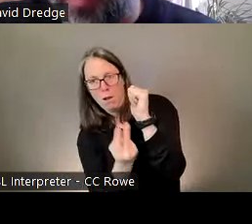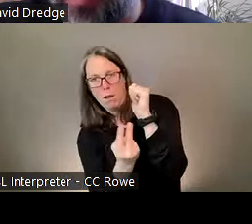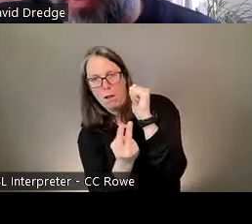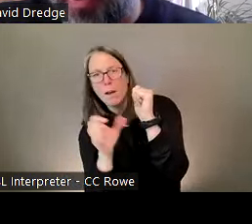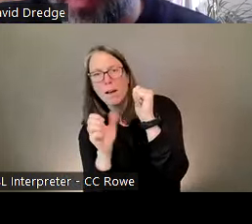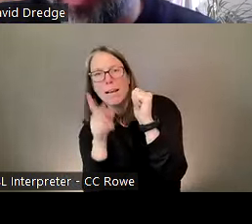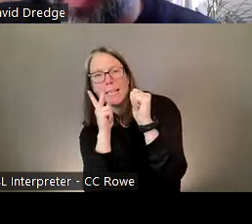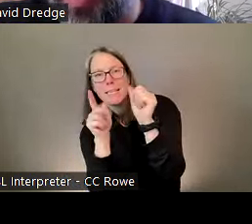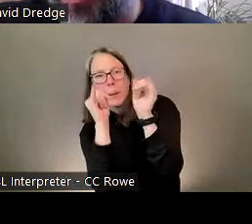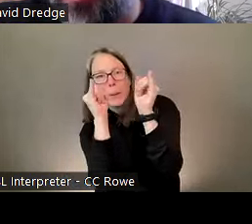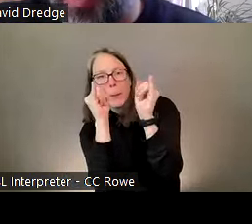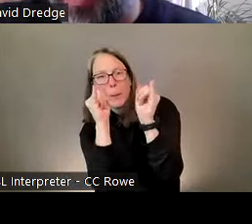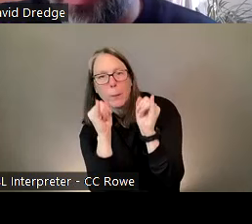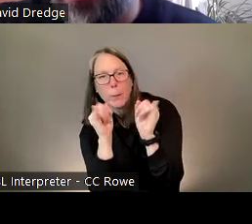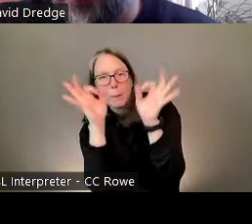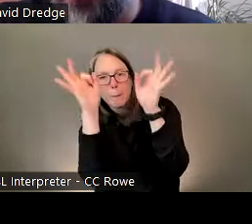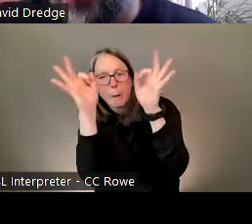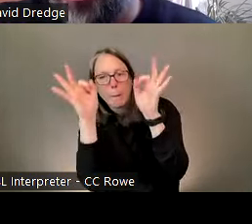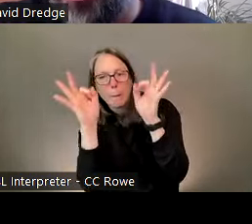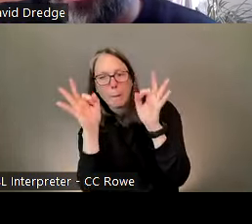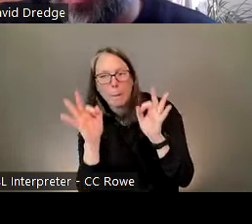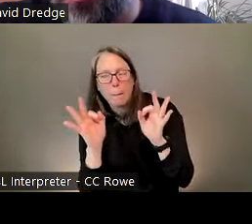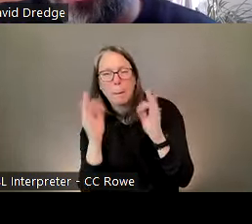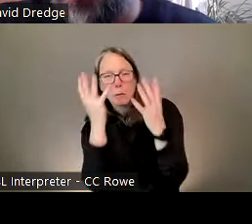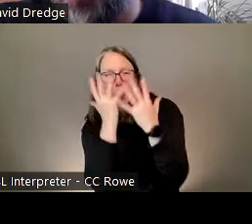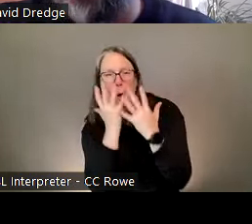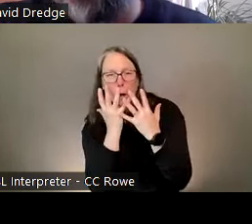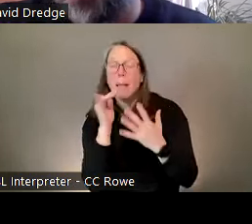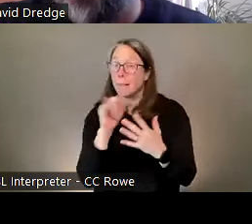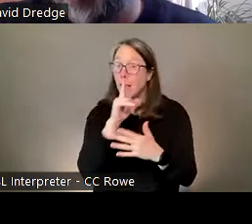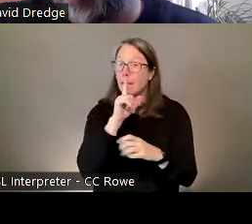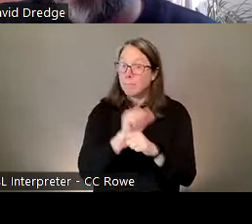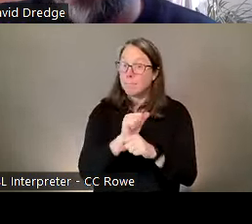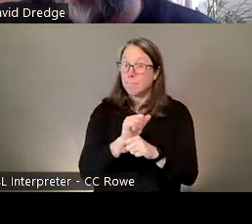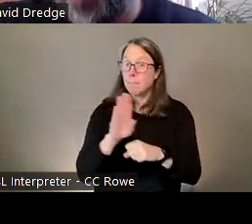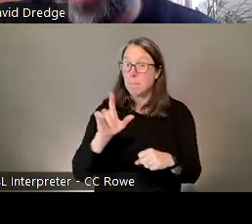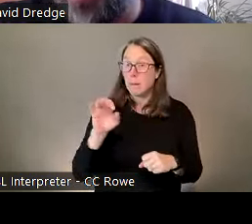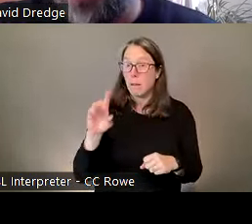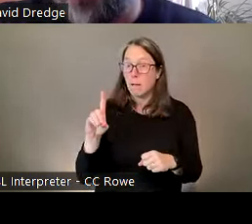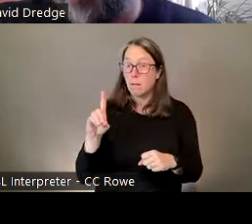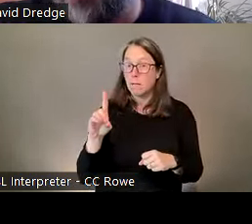some little dark spots. So that's actually blood. So this is the lowest grade of a hemorrhage.